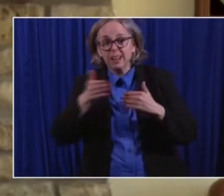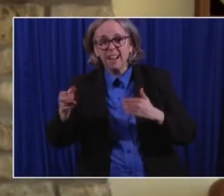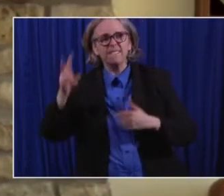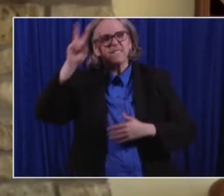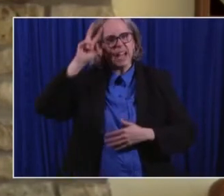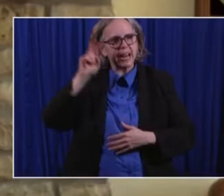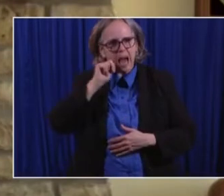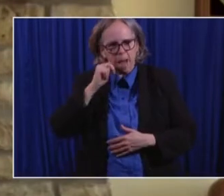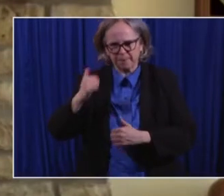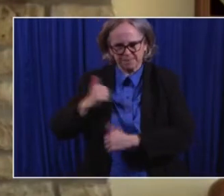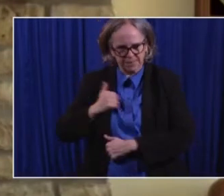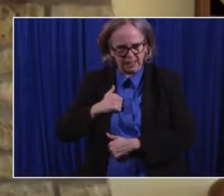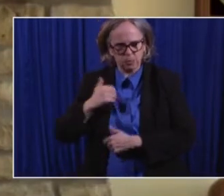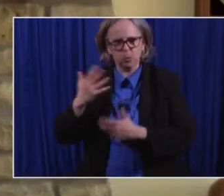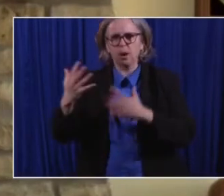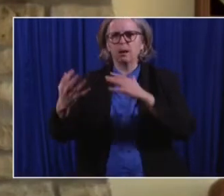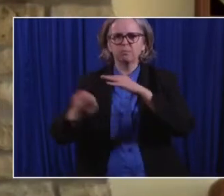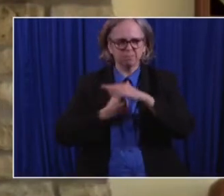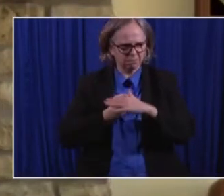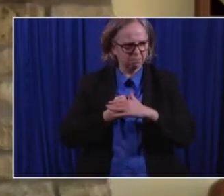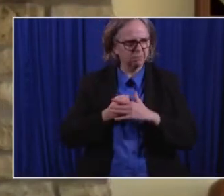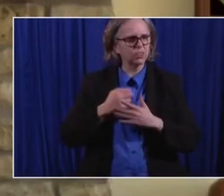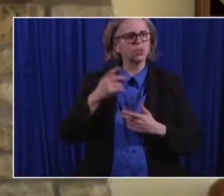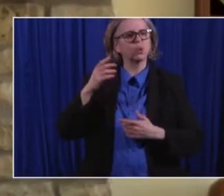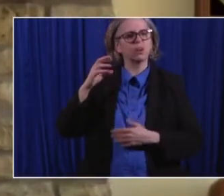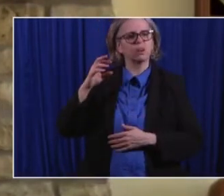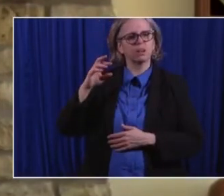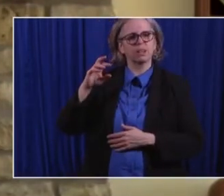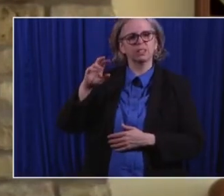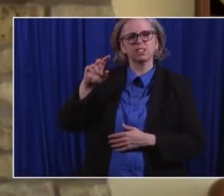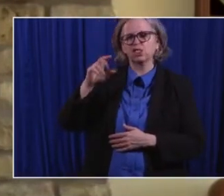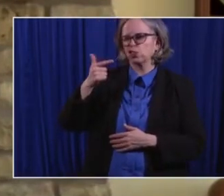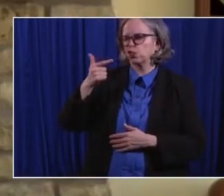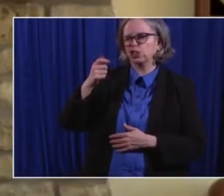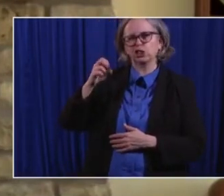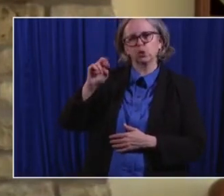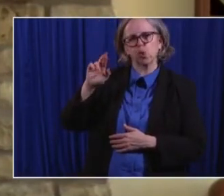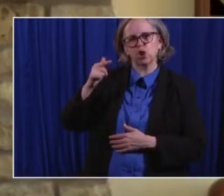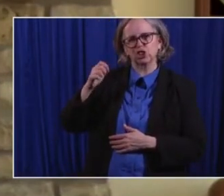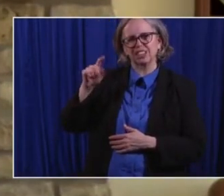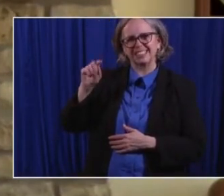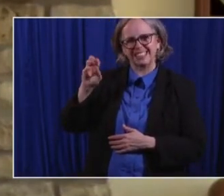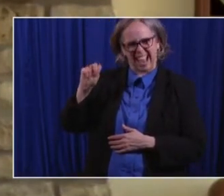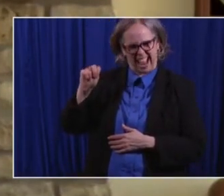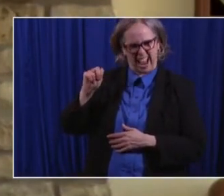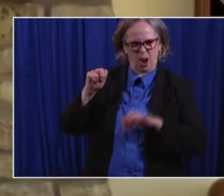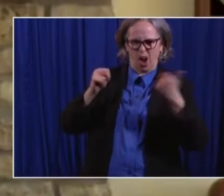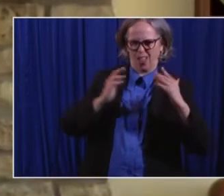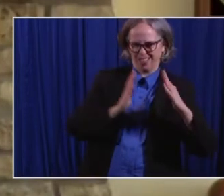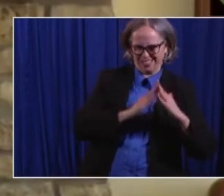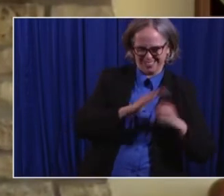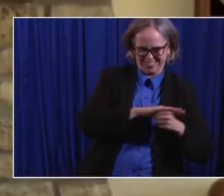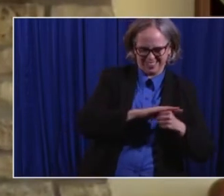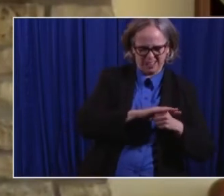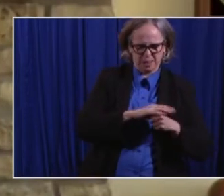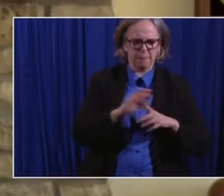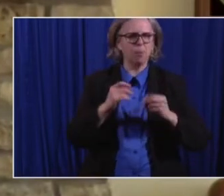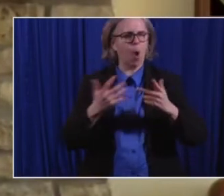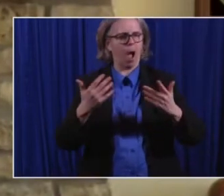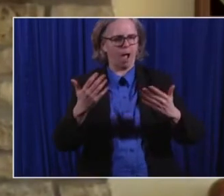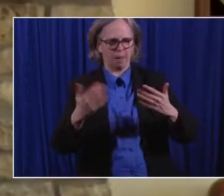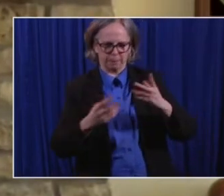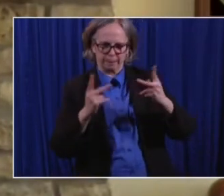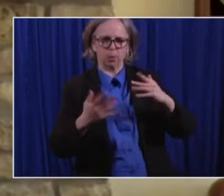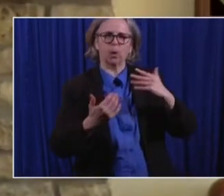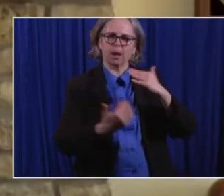Veterans Services will continue working off its waiting list to admit more residents in the coming weeks and months. Resuming admissions at these homes